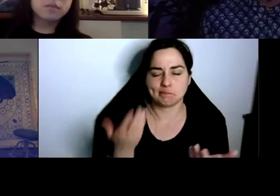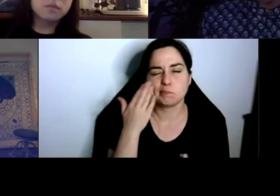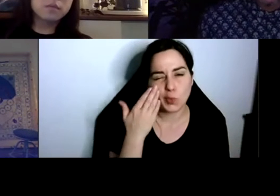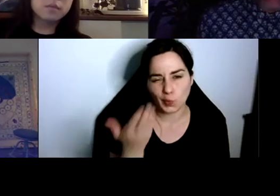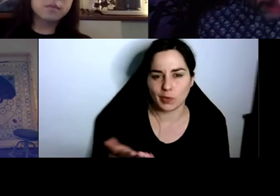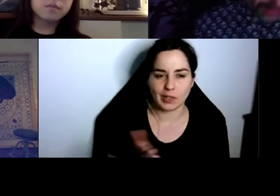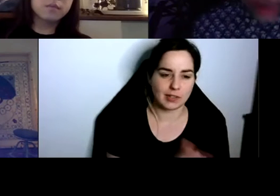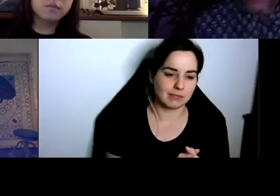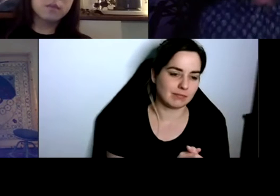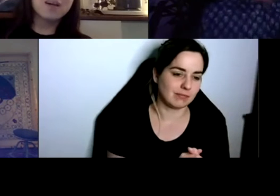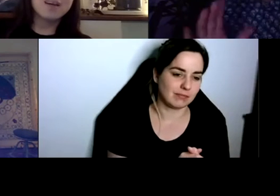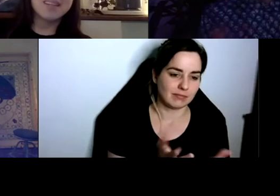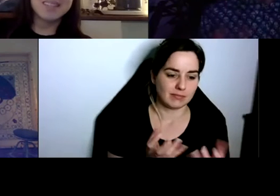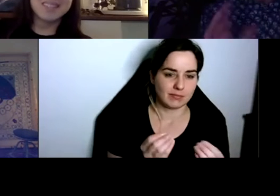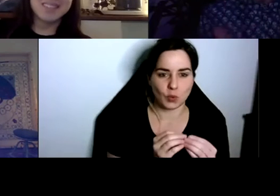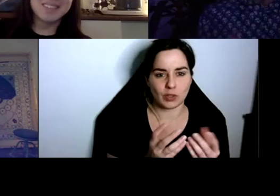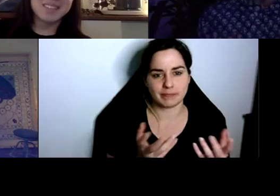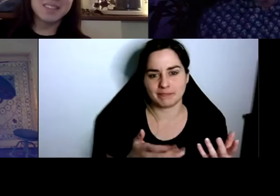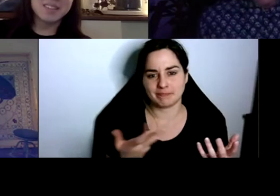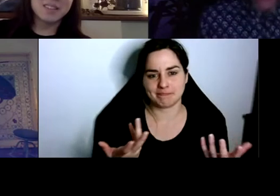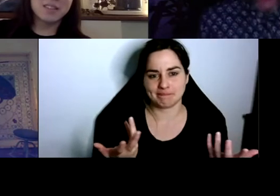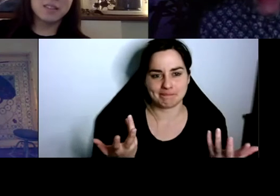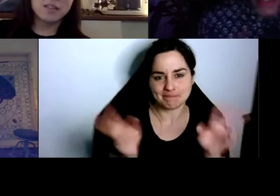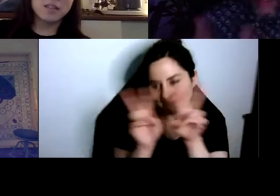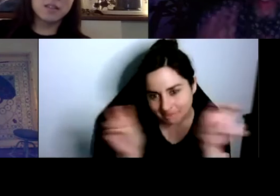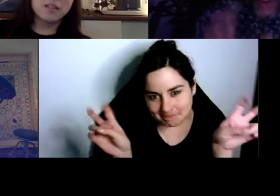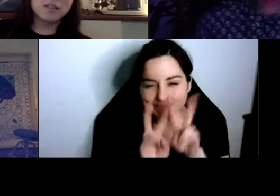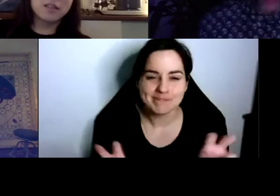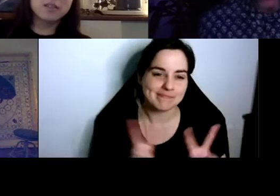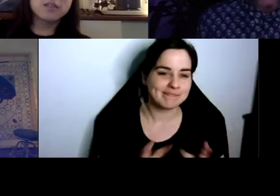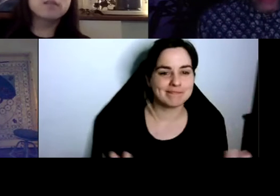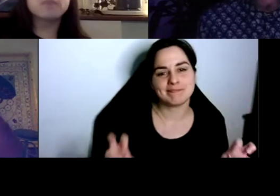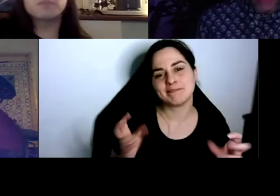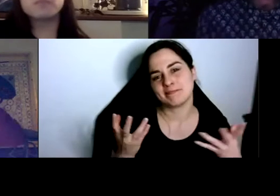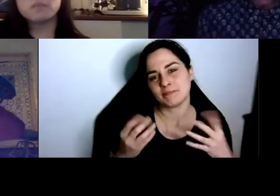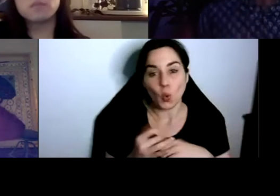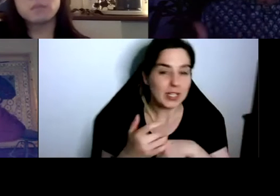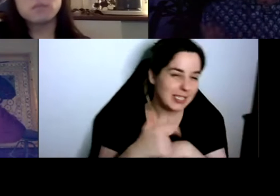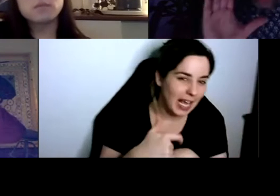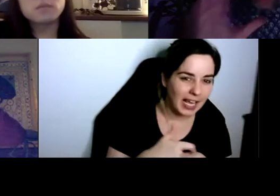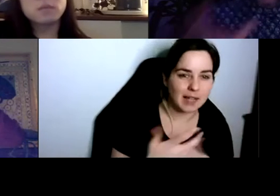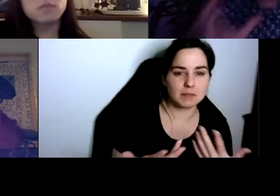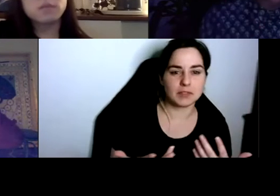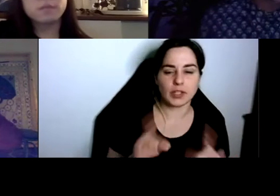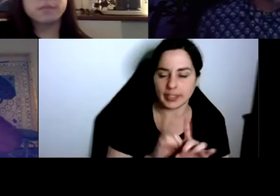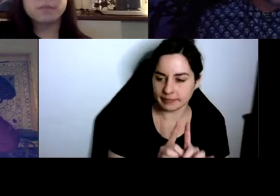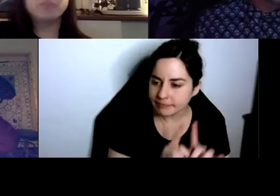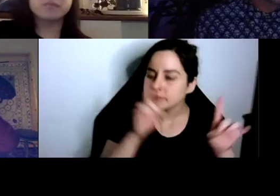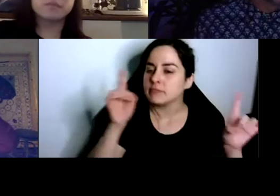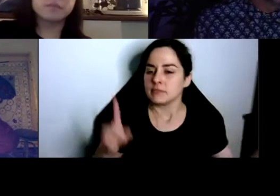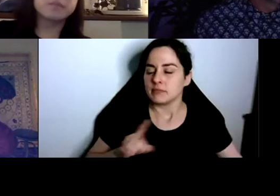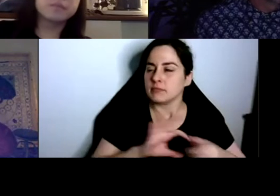getting really dark really fast. It needs more investigation and like more, time to kind of step away and really think it through.